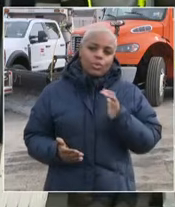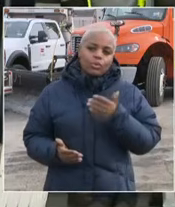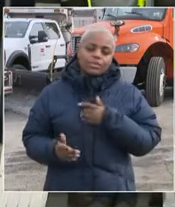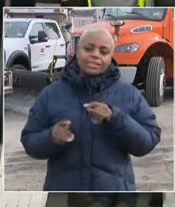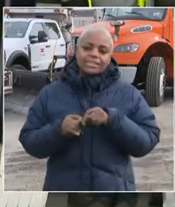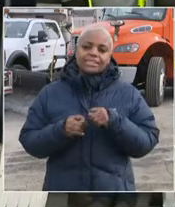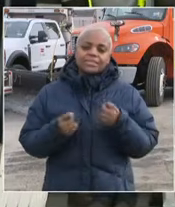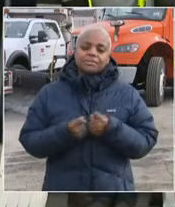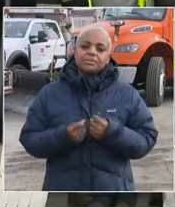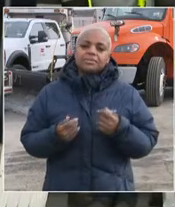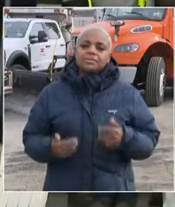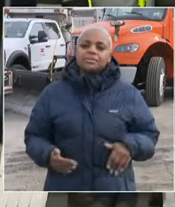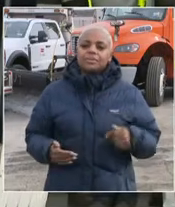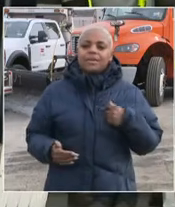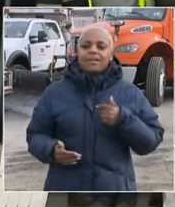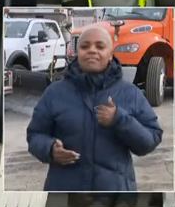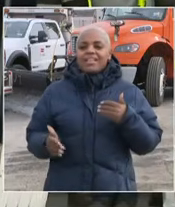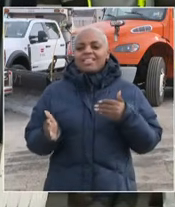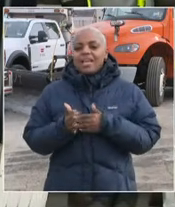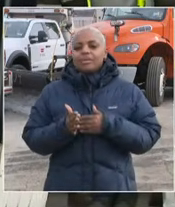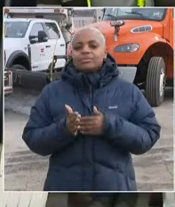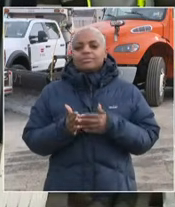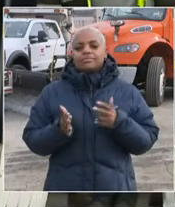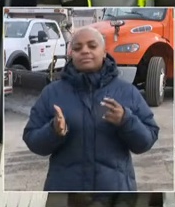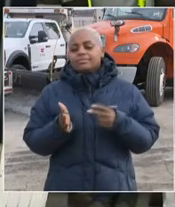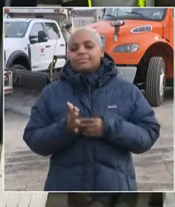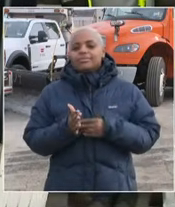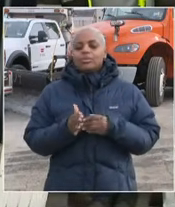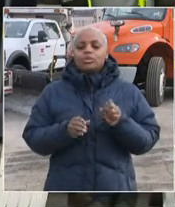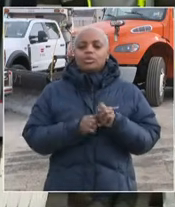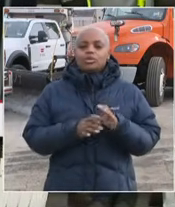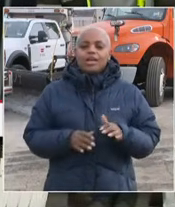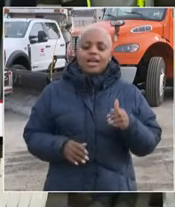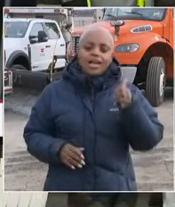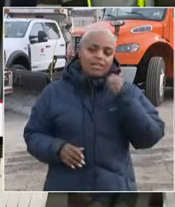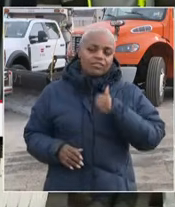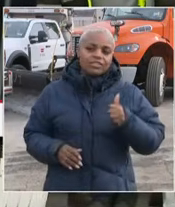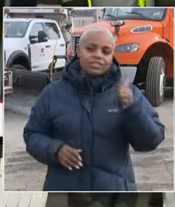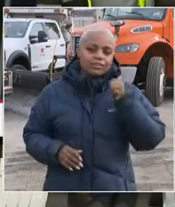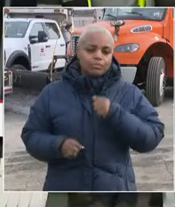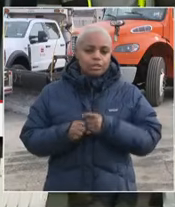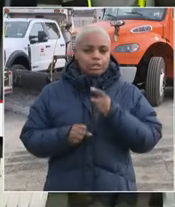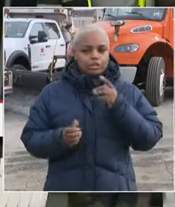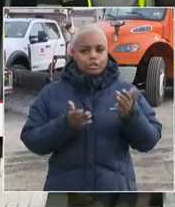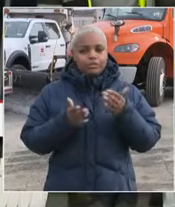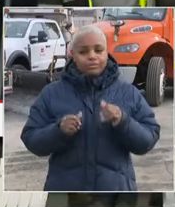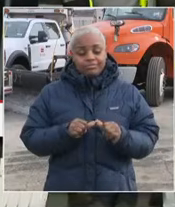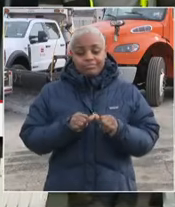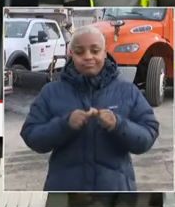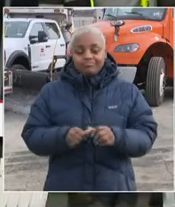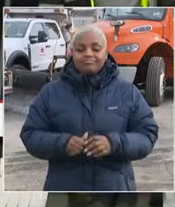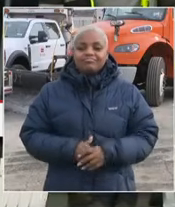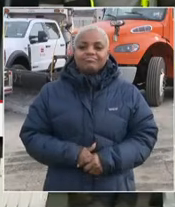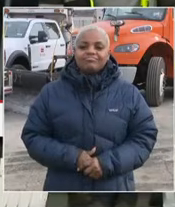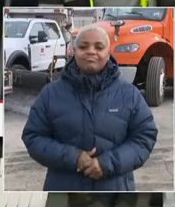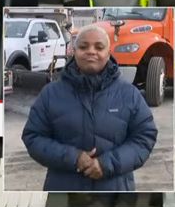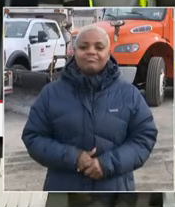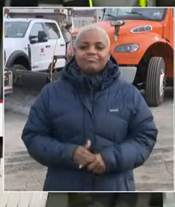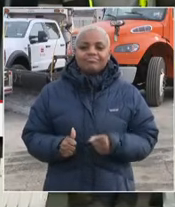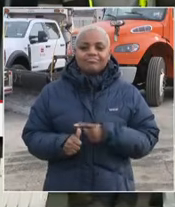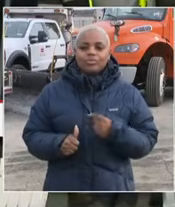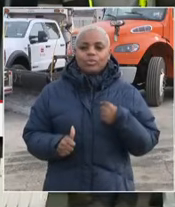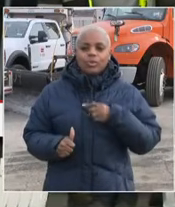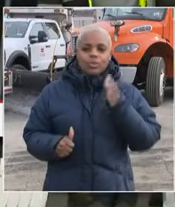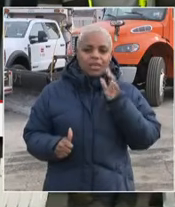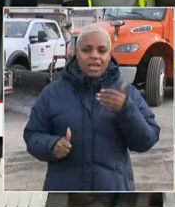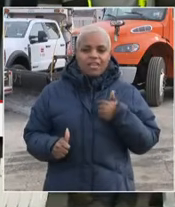people that are in preparation mode, working hard to make sure we can deliver service. So a couple things I want to go through here. We will have a full Emergency Operations